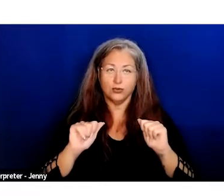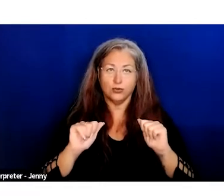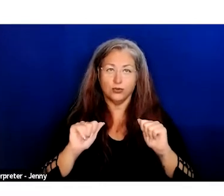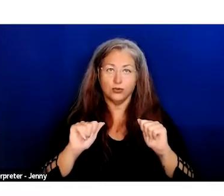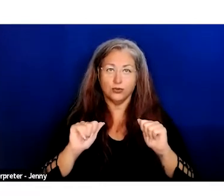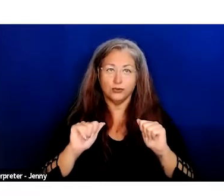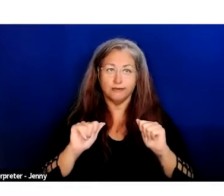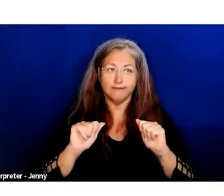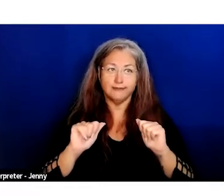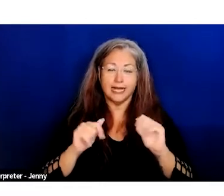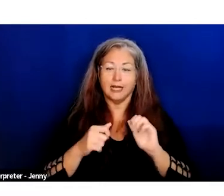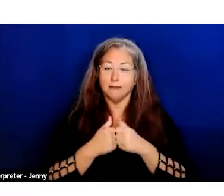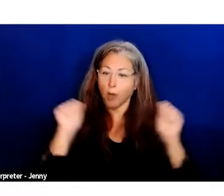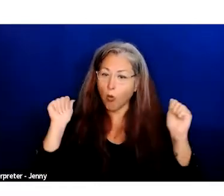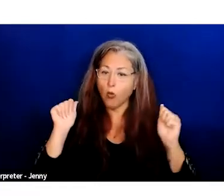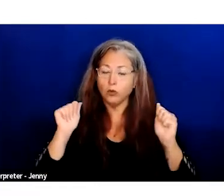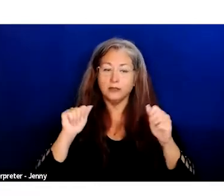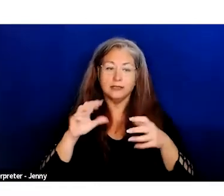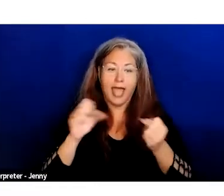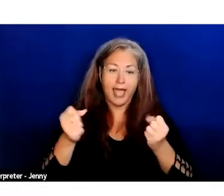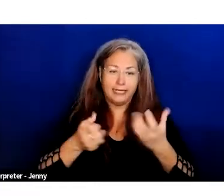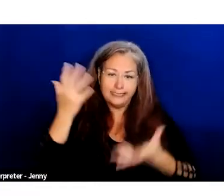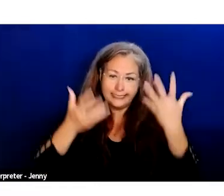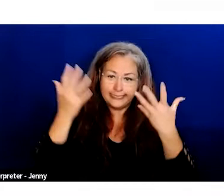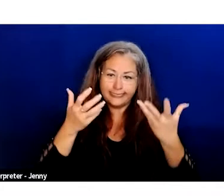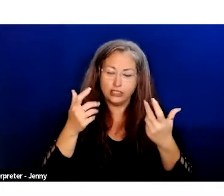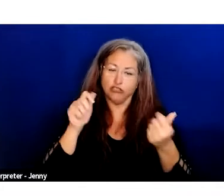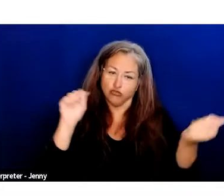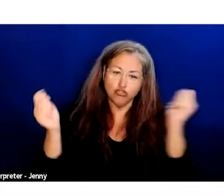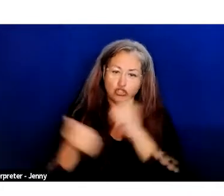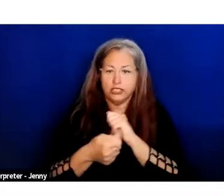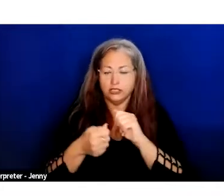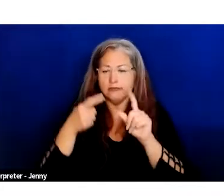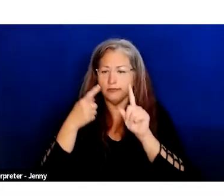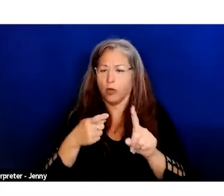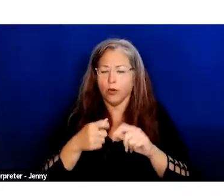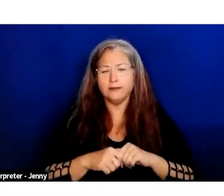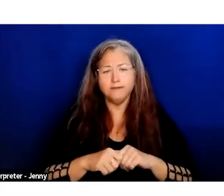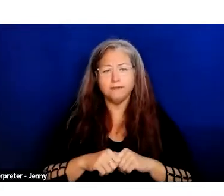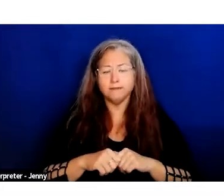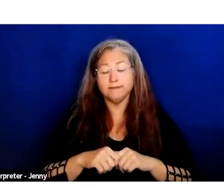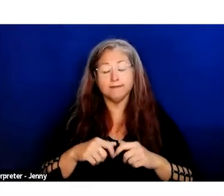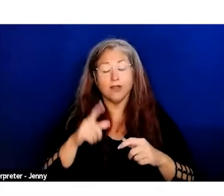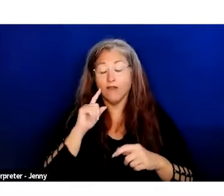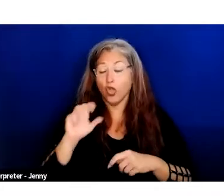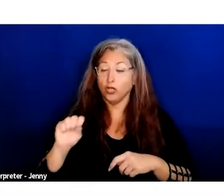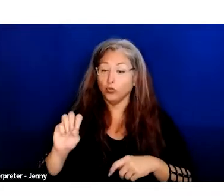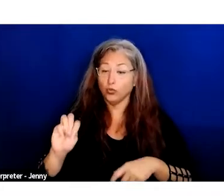uncover it, unravel it, and try to turn it around. And so in social